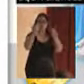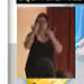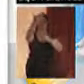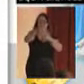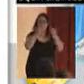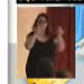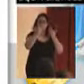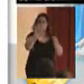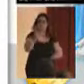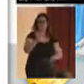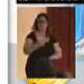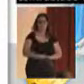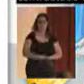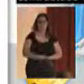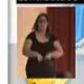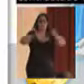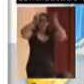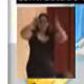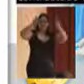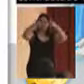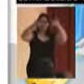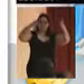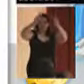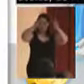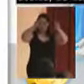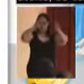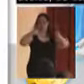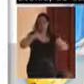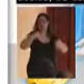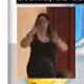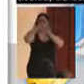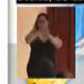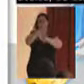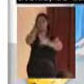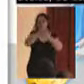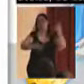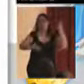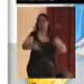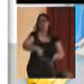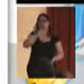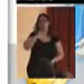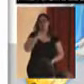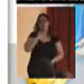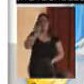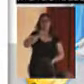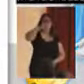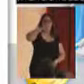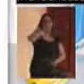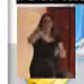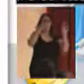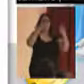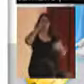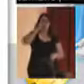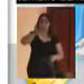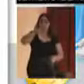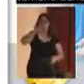points equivalent to 19 pixels, and it should be well contrasted with the background. Regarding the headlines, that we should use the specifications mentioned for text in